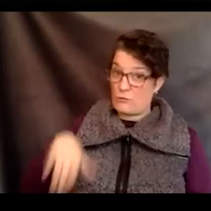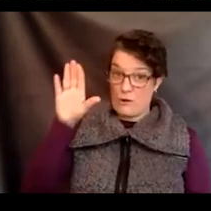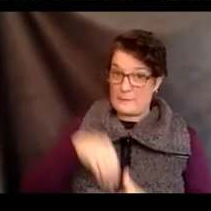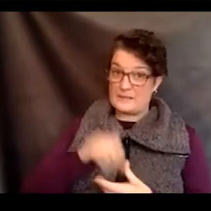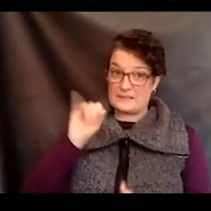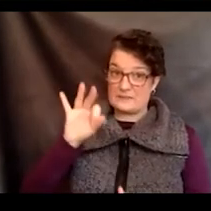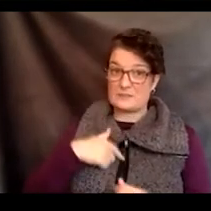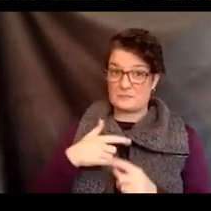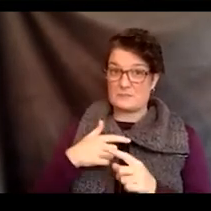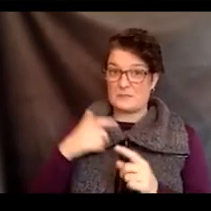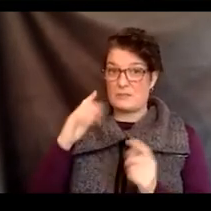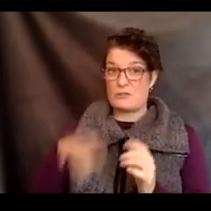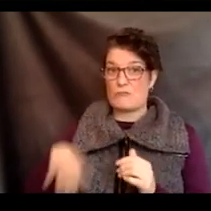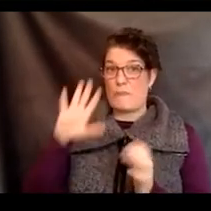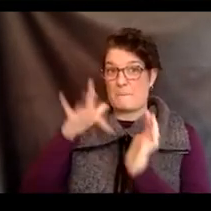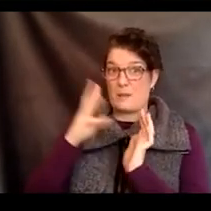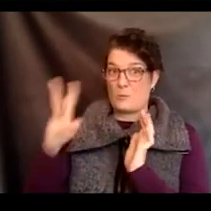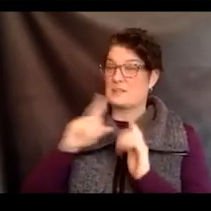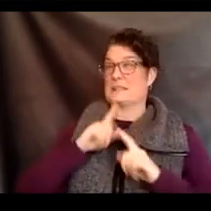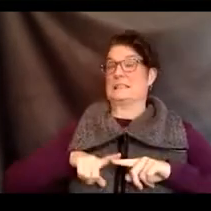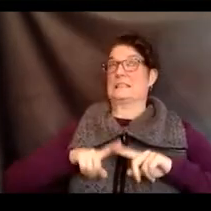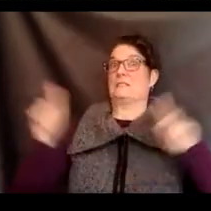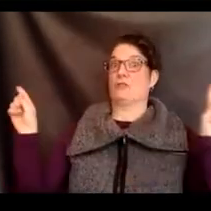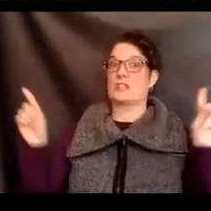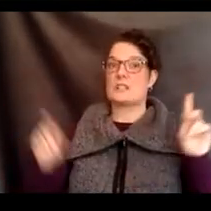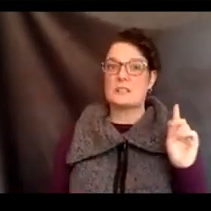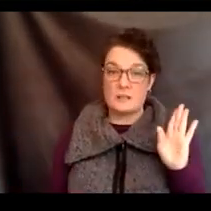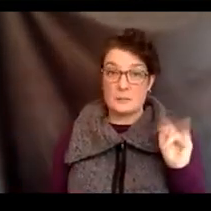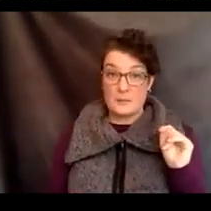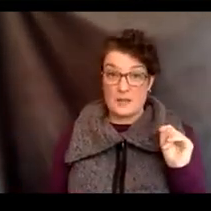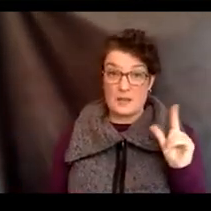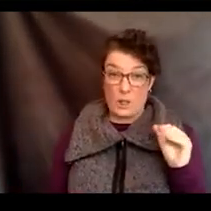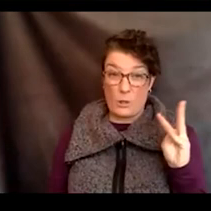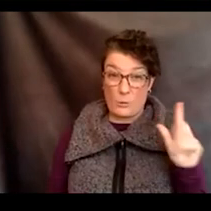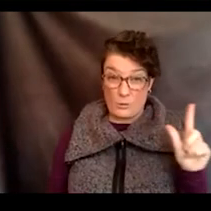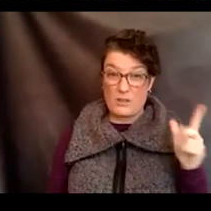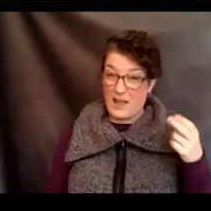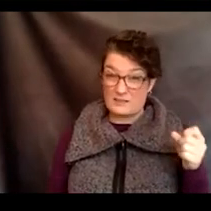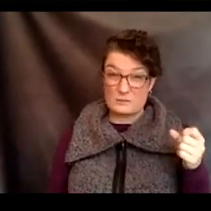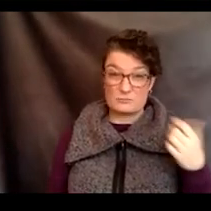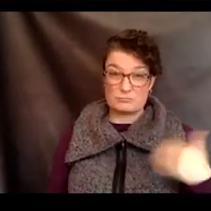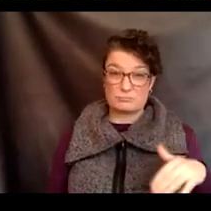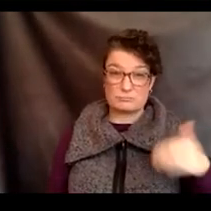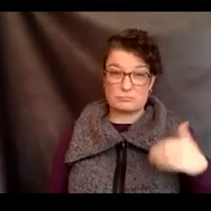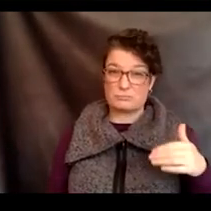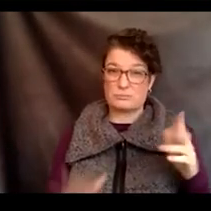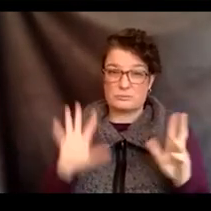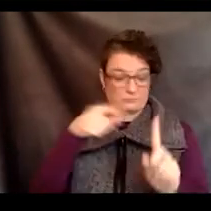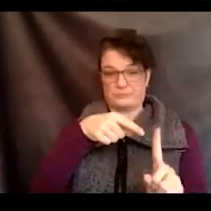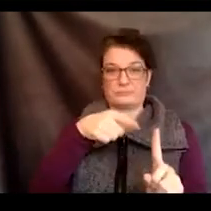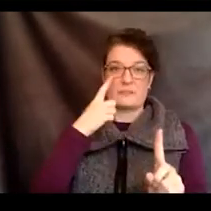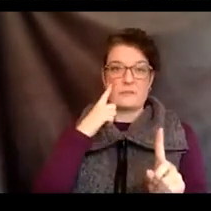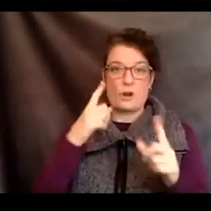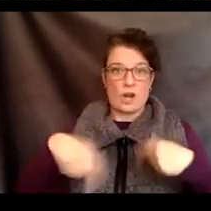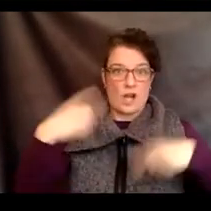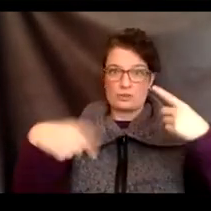Francisco. I grew up in the Midwest, where it's very different, but Lowell High School is such a lightning rod of controversy. It just